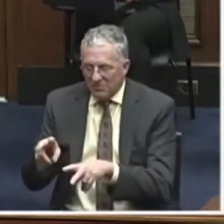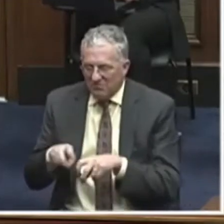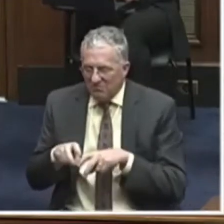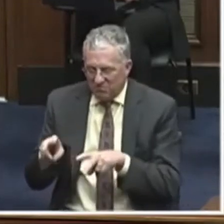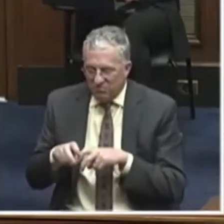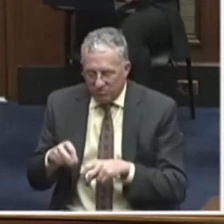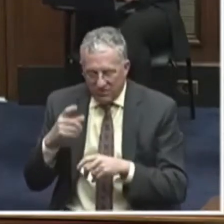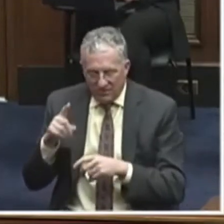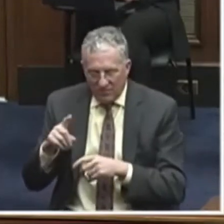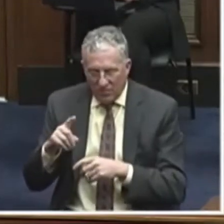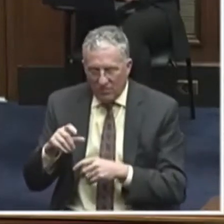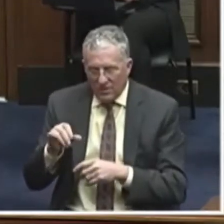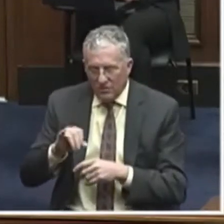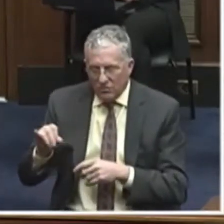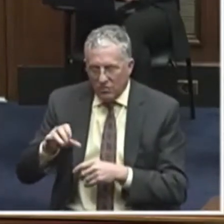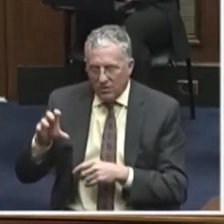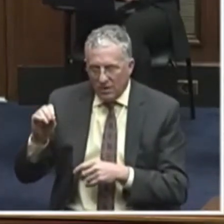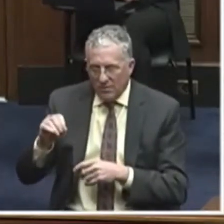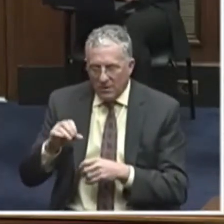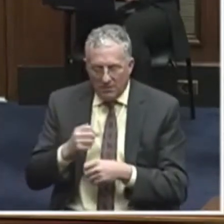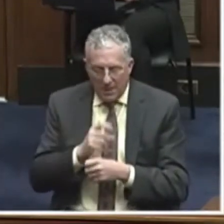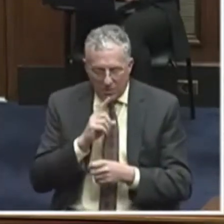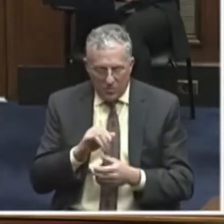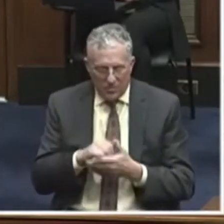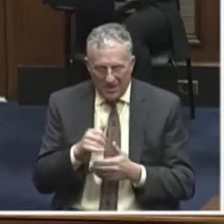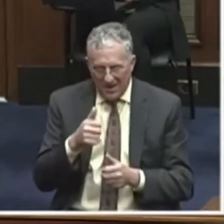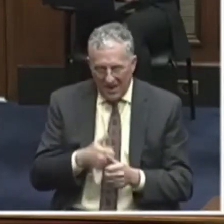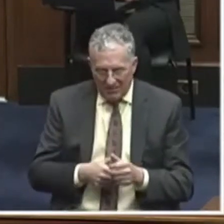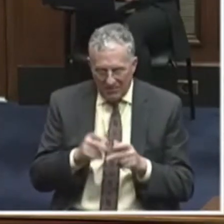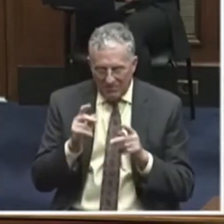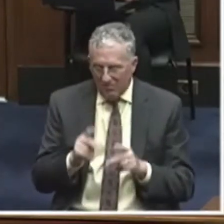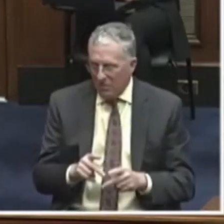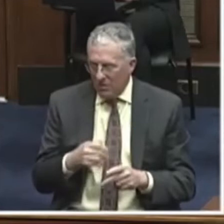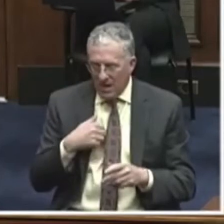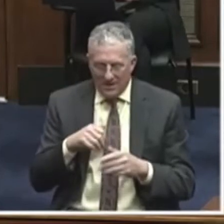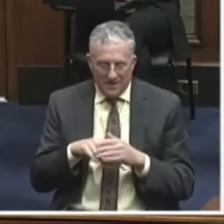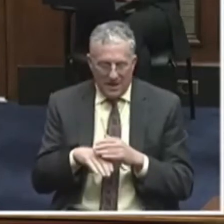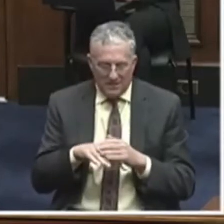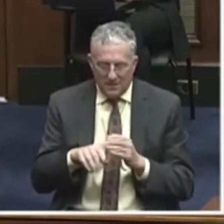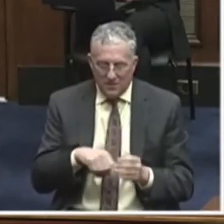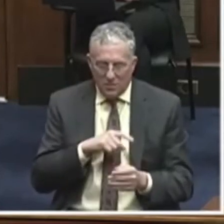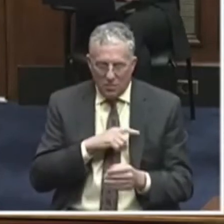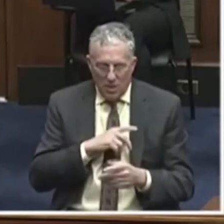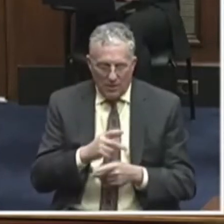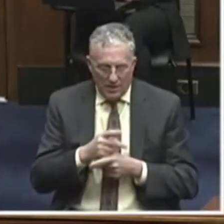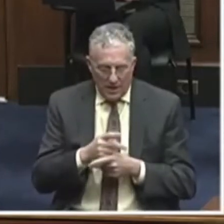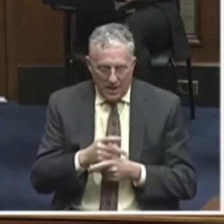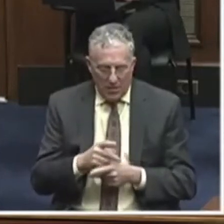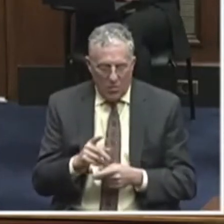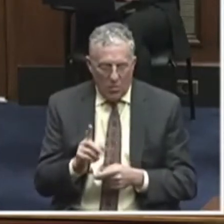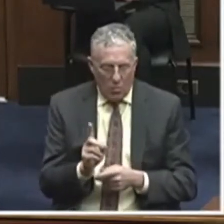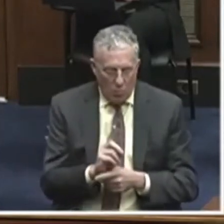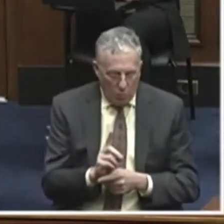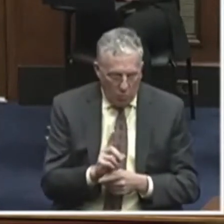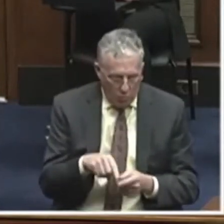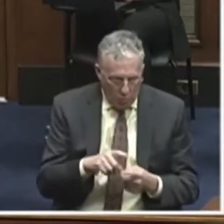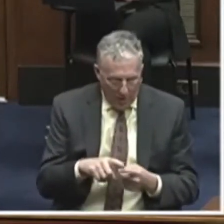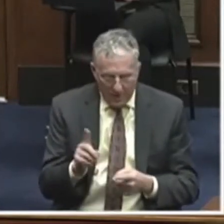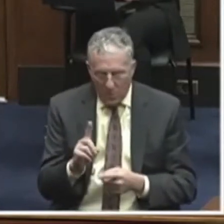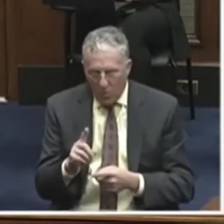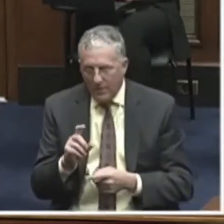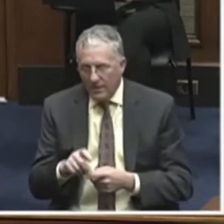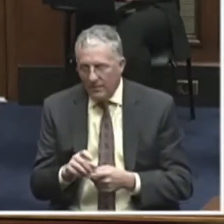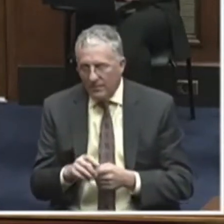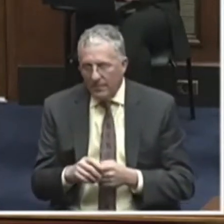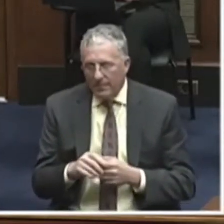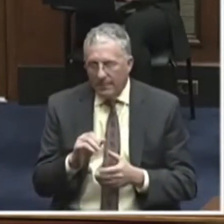constituents, of our community members. We must ensure that every person has access to quality care when they need it and where they need it. Babies with